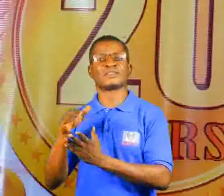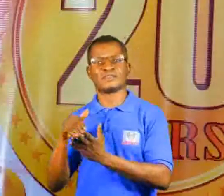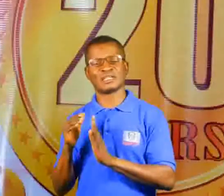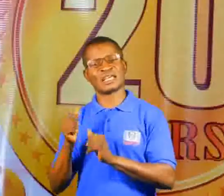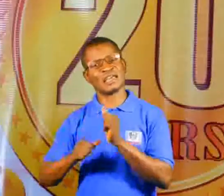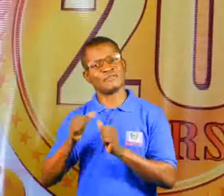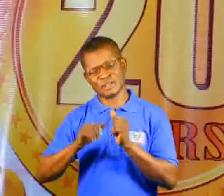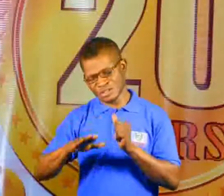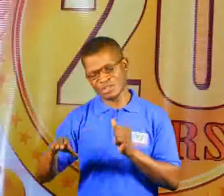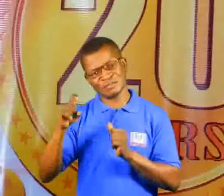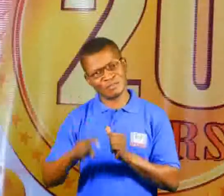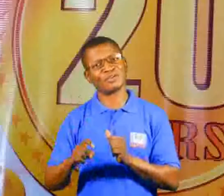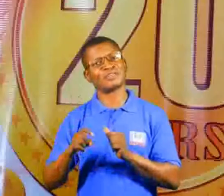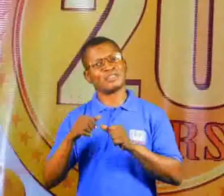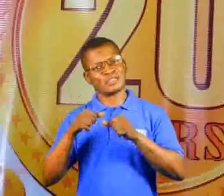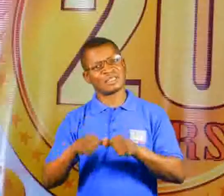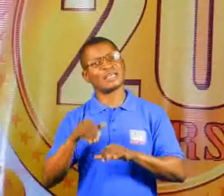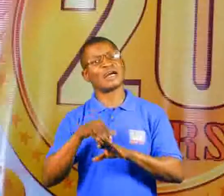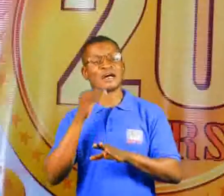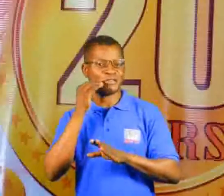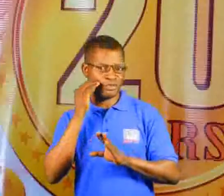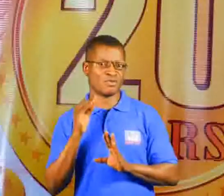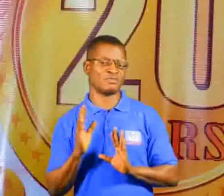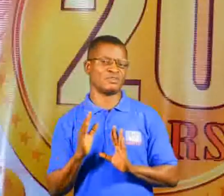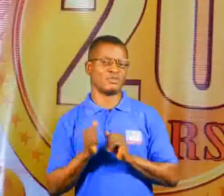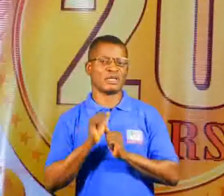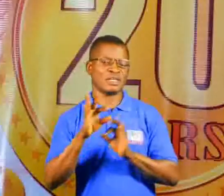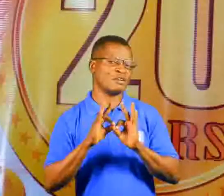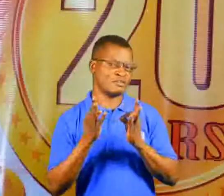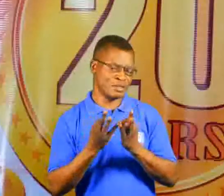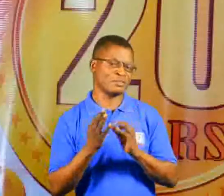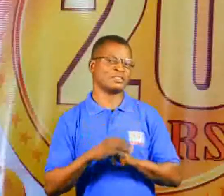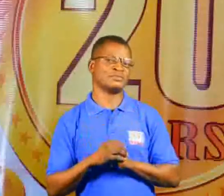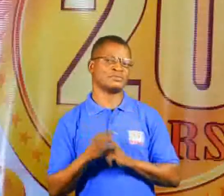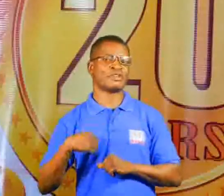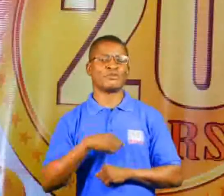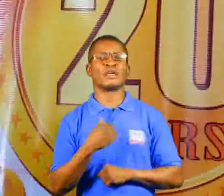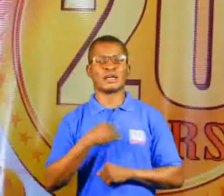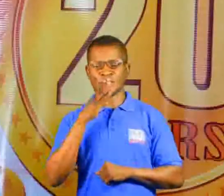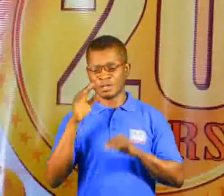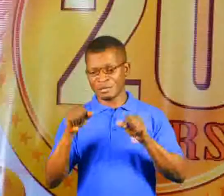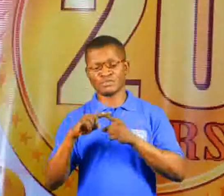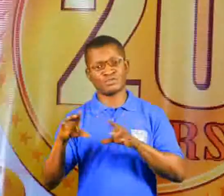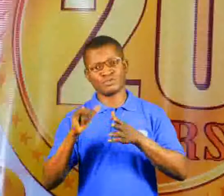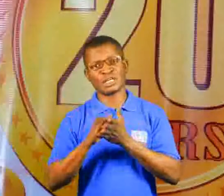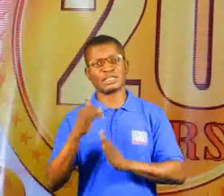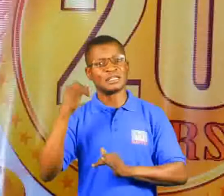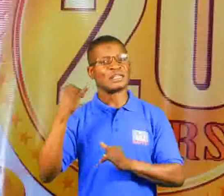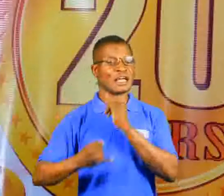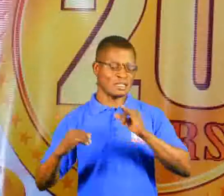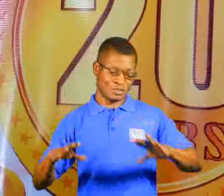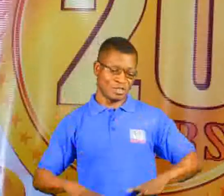shelters. Every child is meant to live in a home, in a family setting. So we've been able to do that. The last holiday